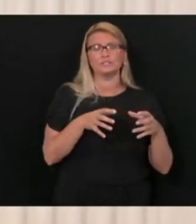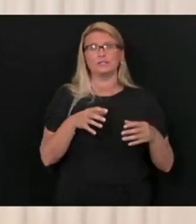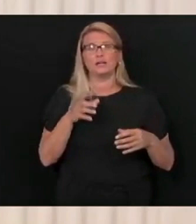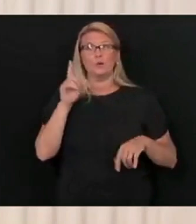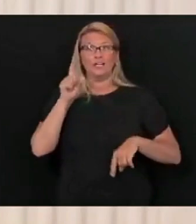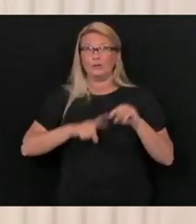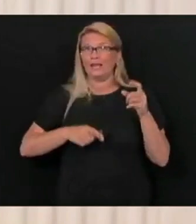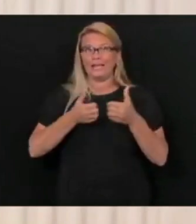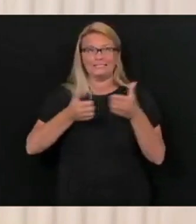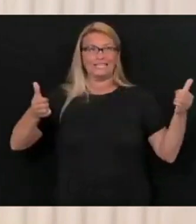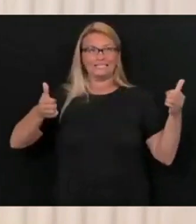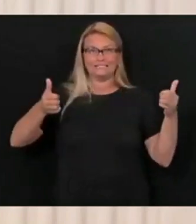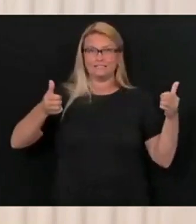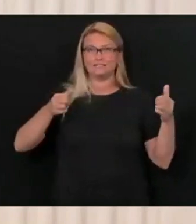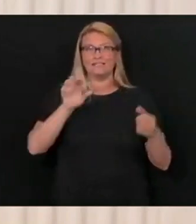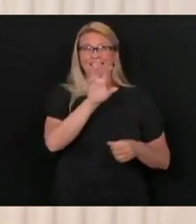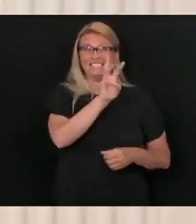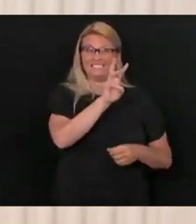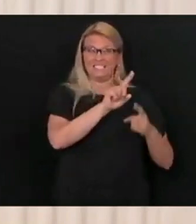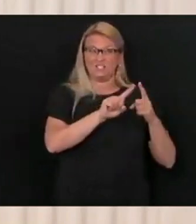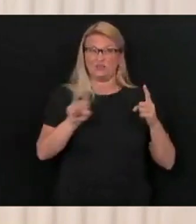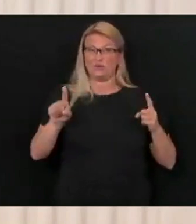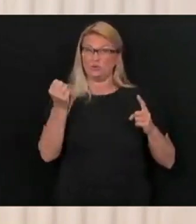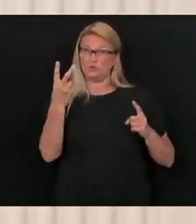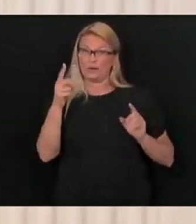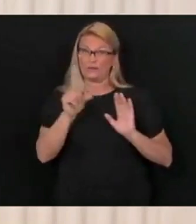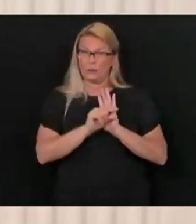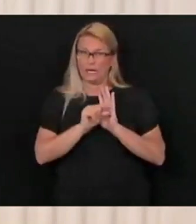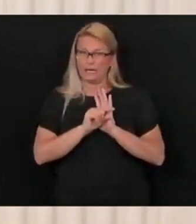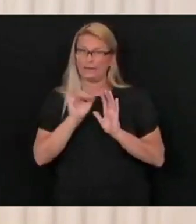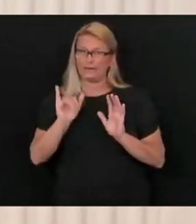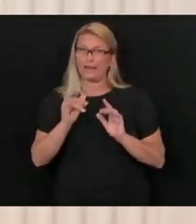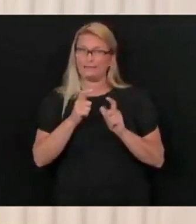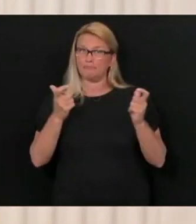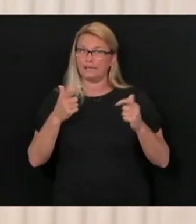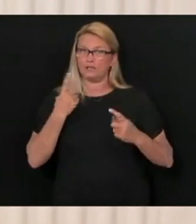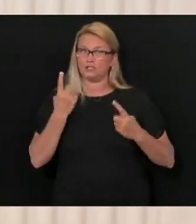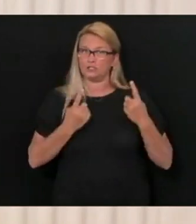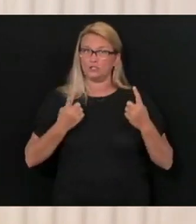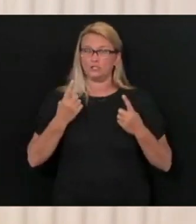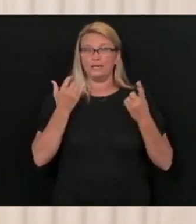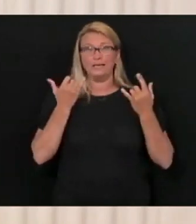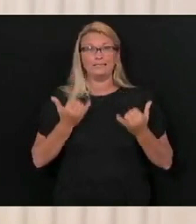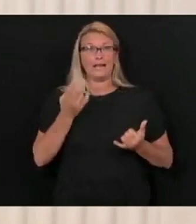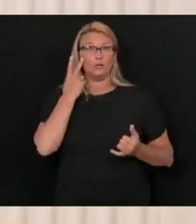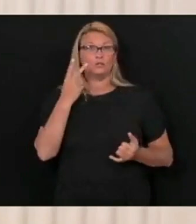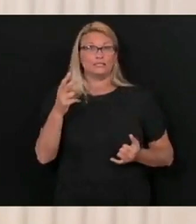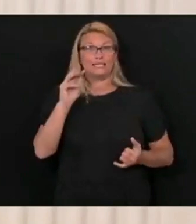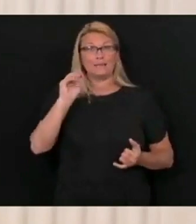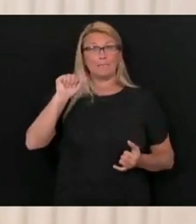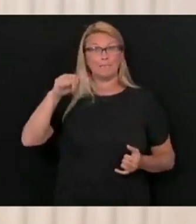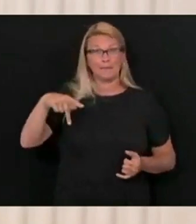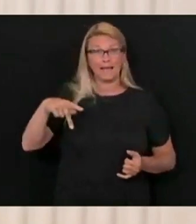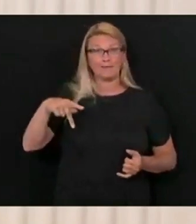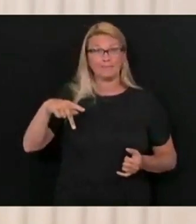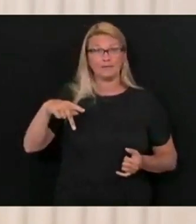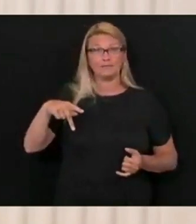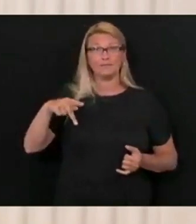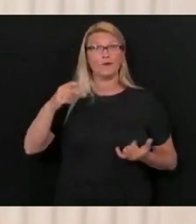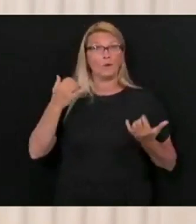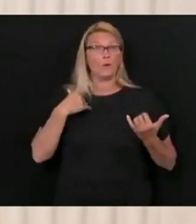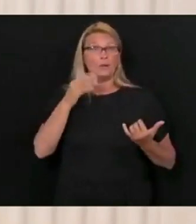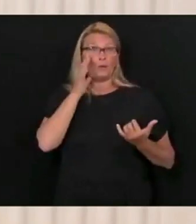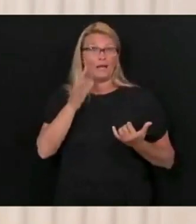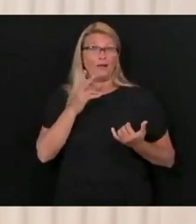especially we were concerned with our grades 6 through 12. And so, yes, now that you see the color coding map, we're going to actually revisit that and